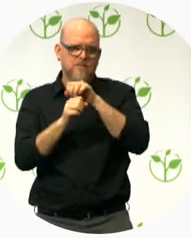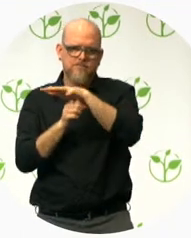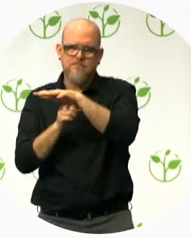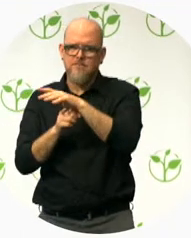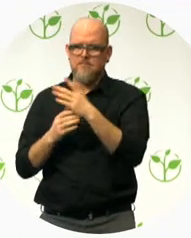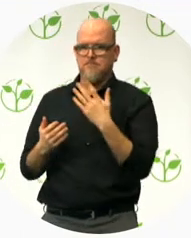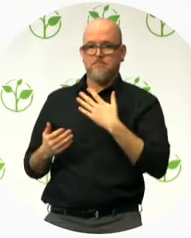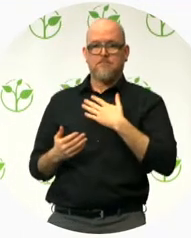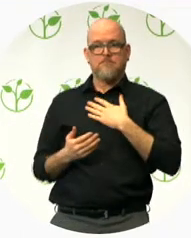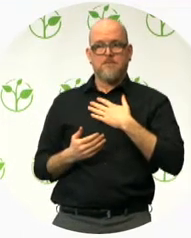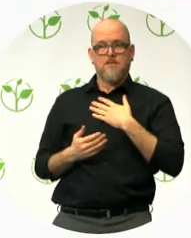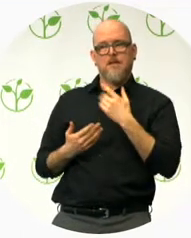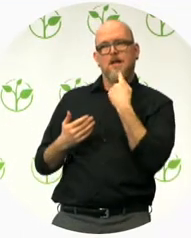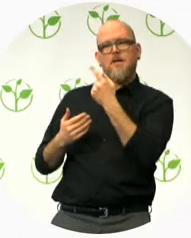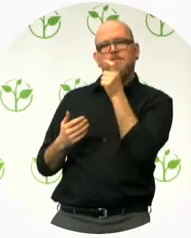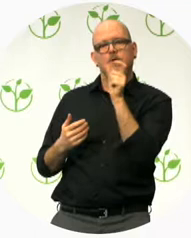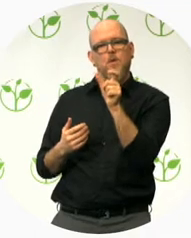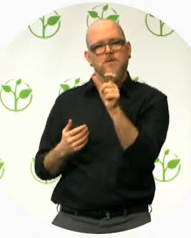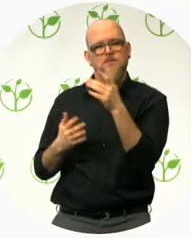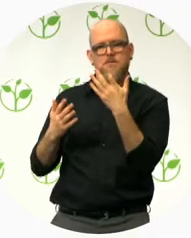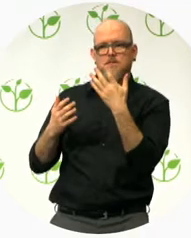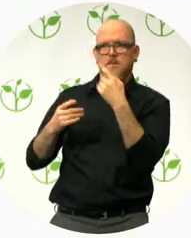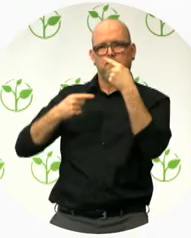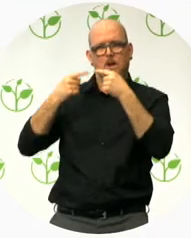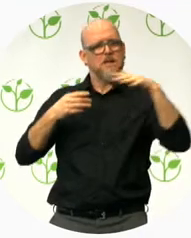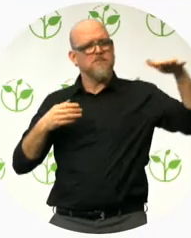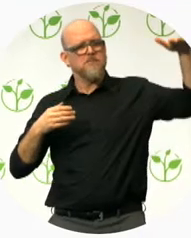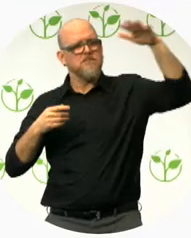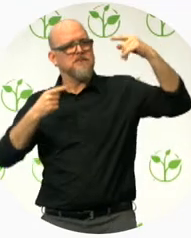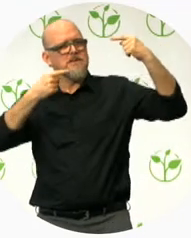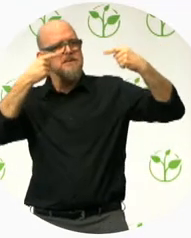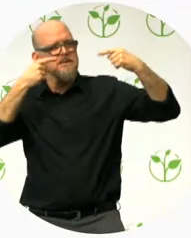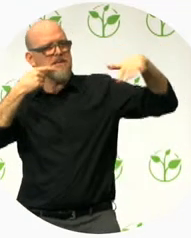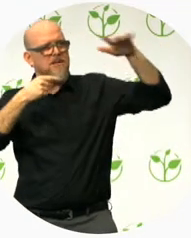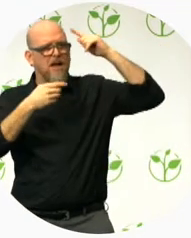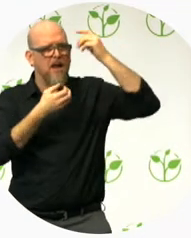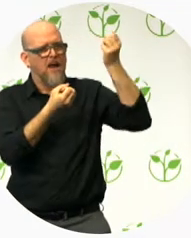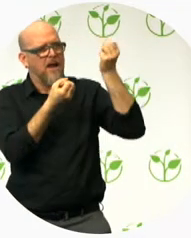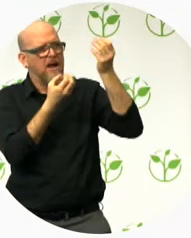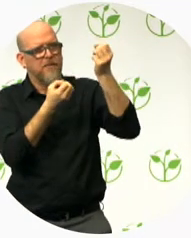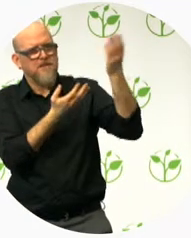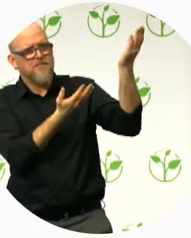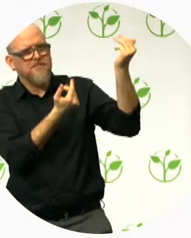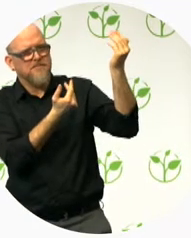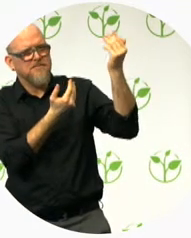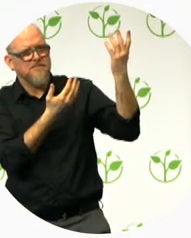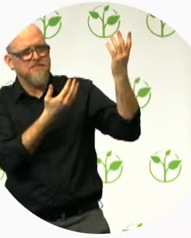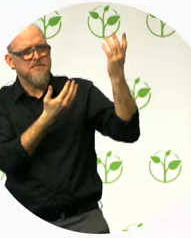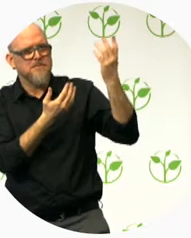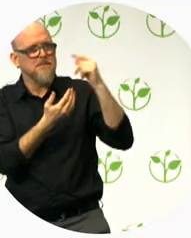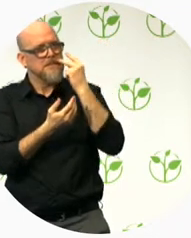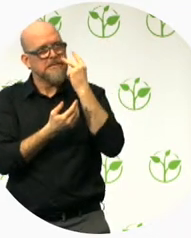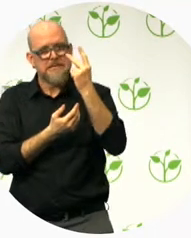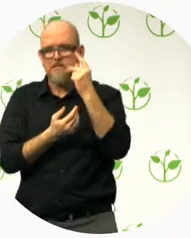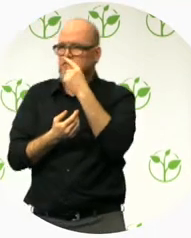supports governments and gives advice and share information in order to strengthen, as you might see on the slide